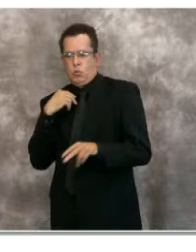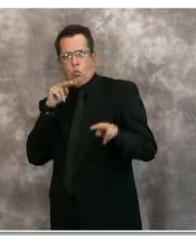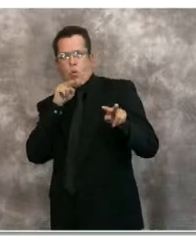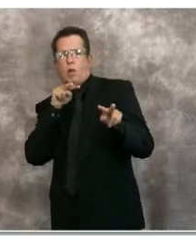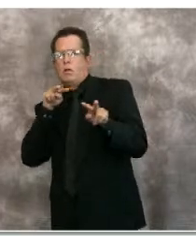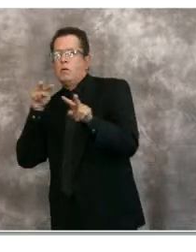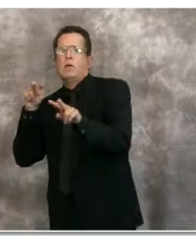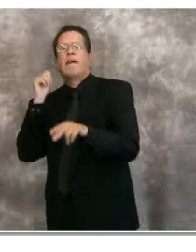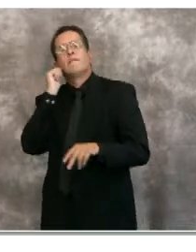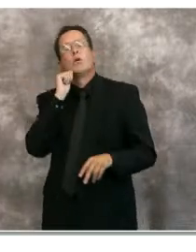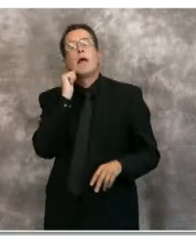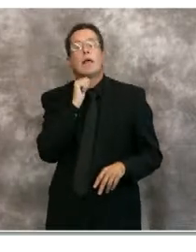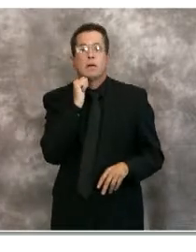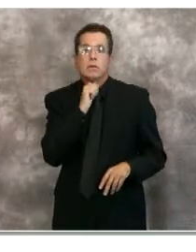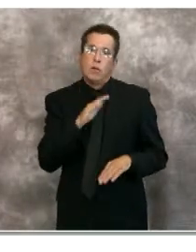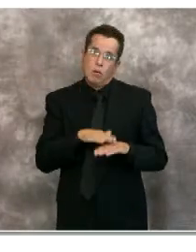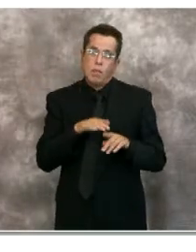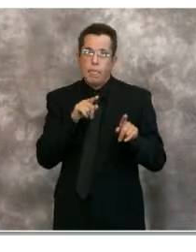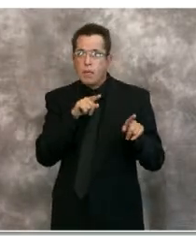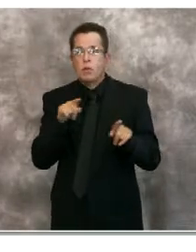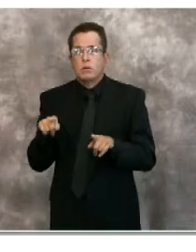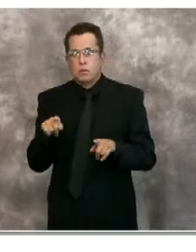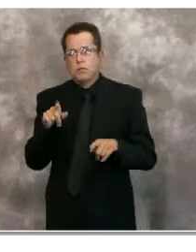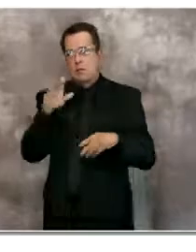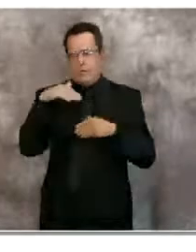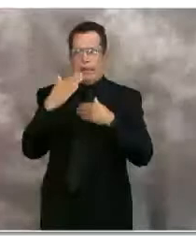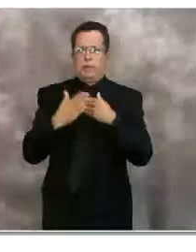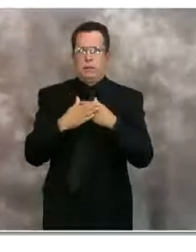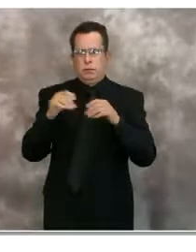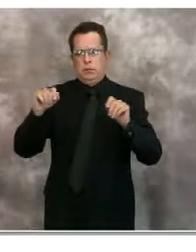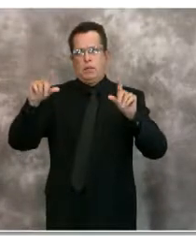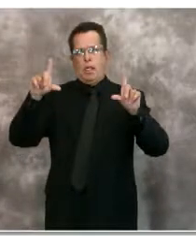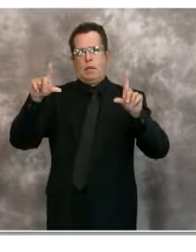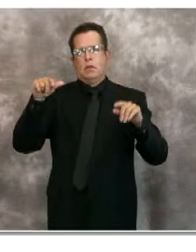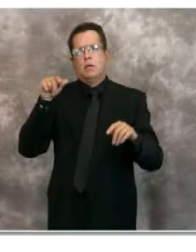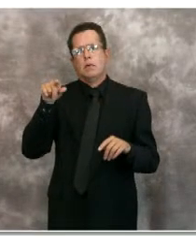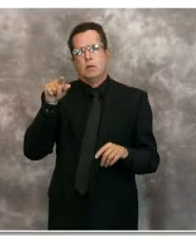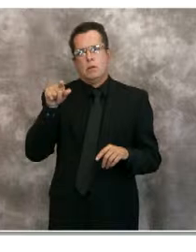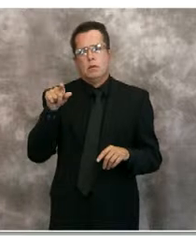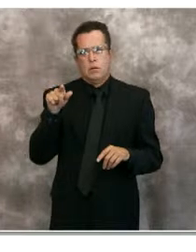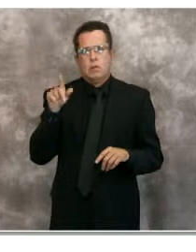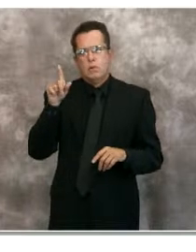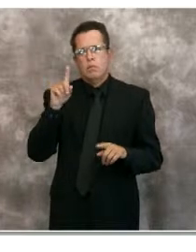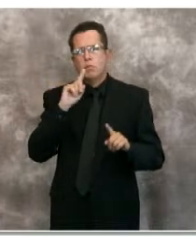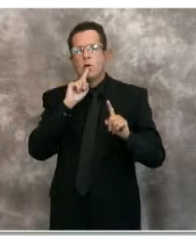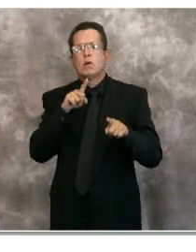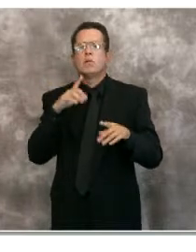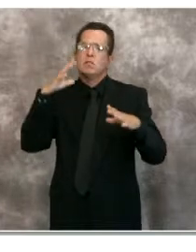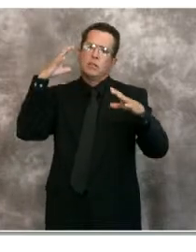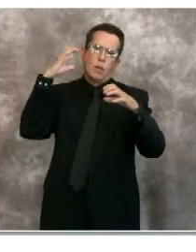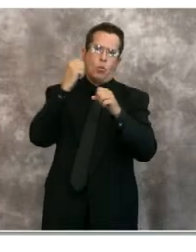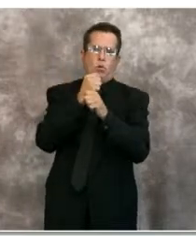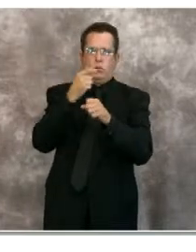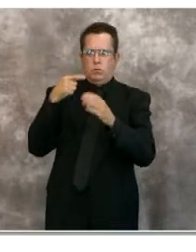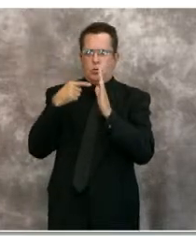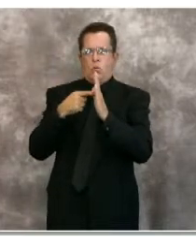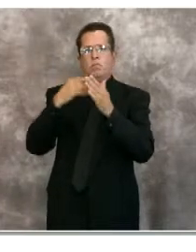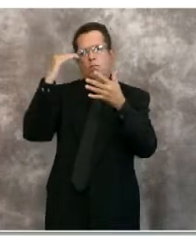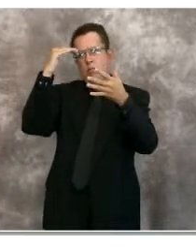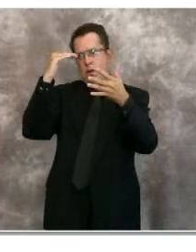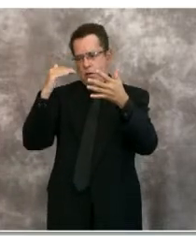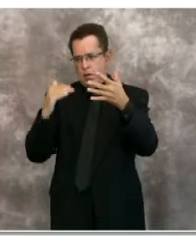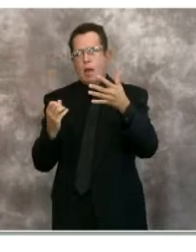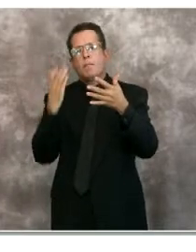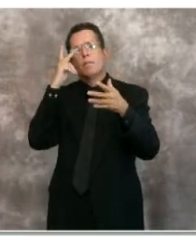basis. And going to the next slide, this is our summary of all